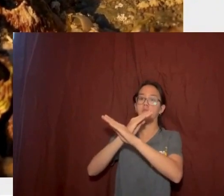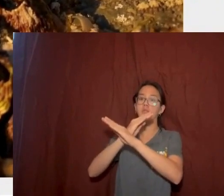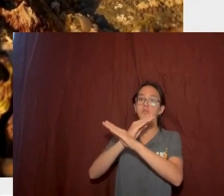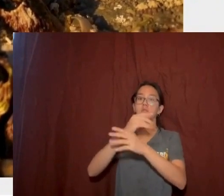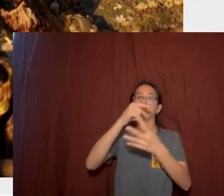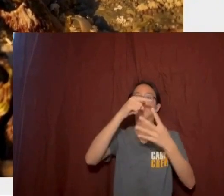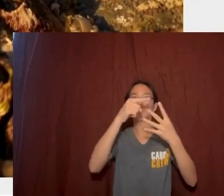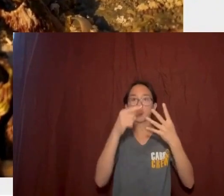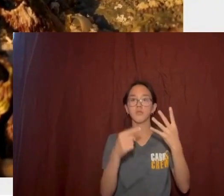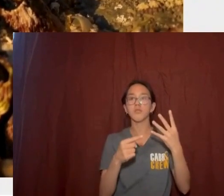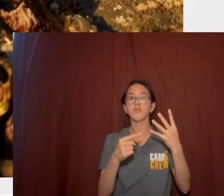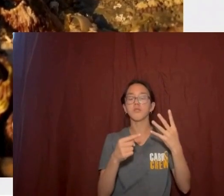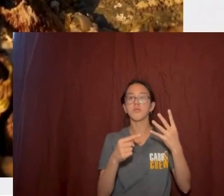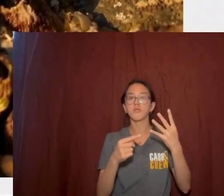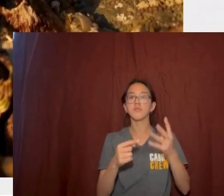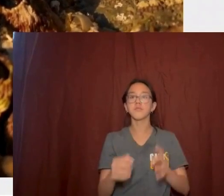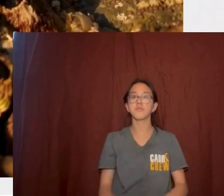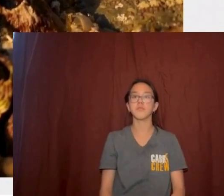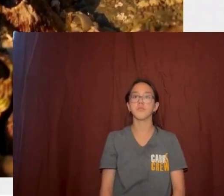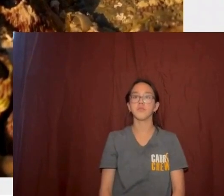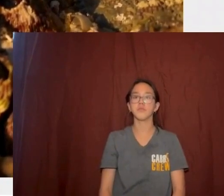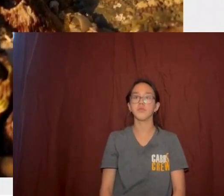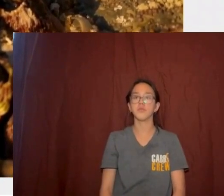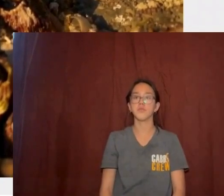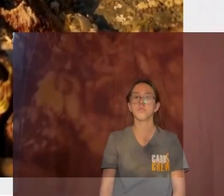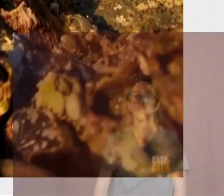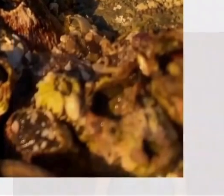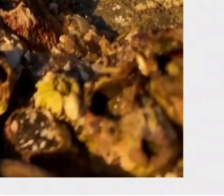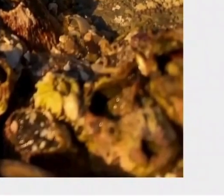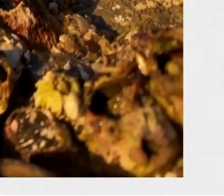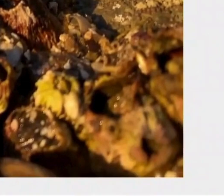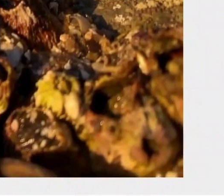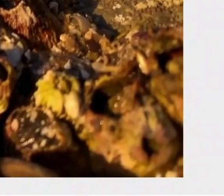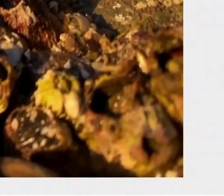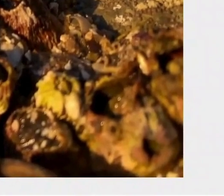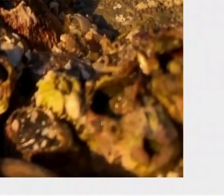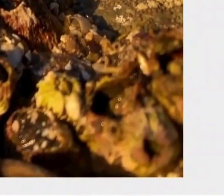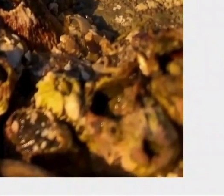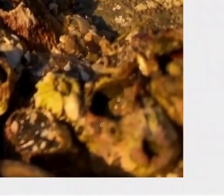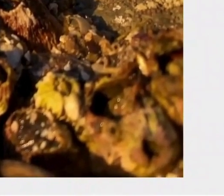protection from those factors.